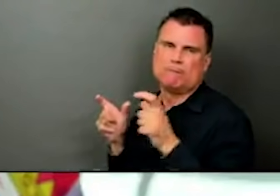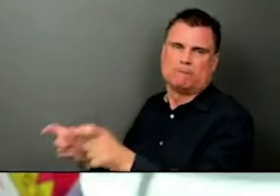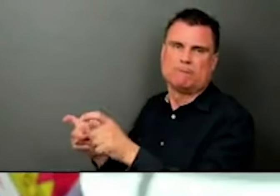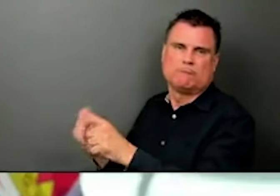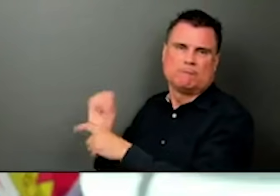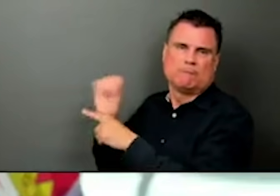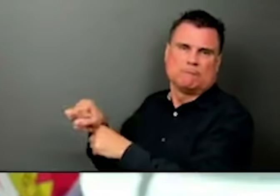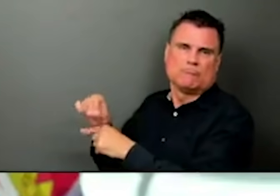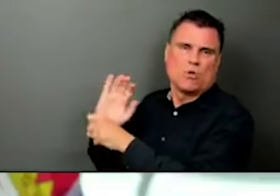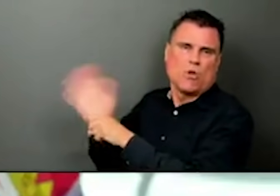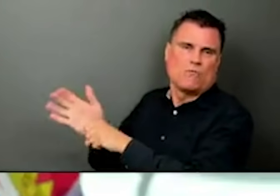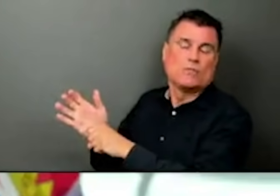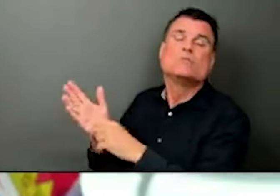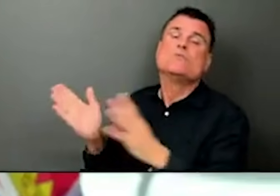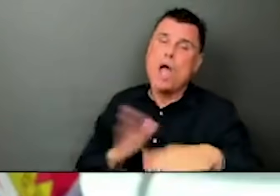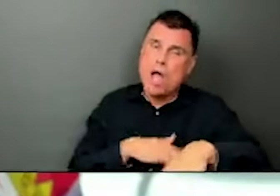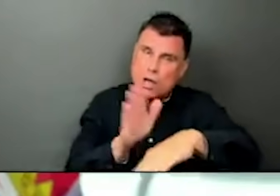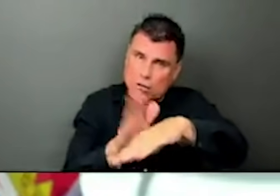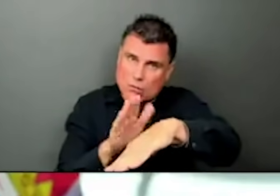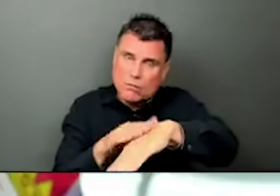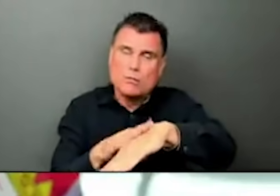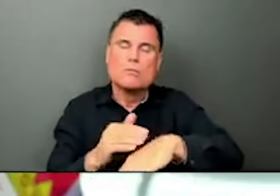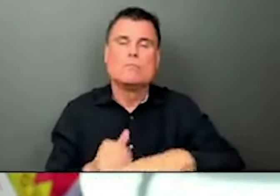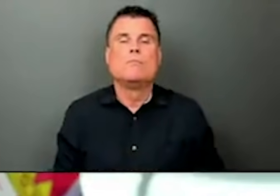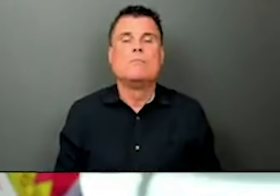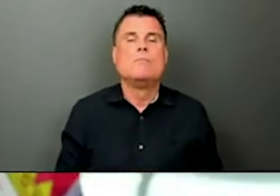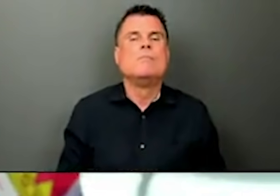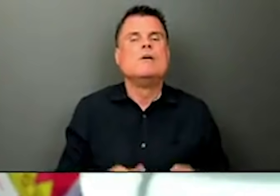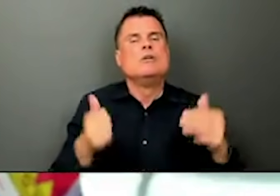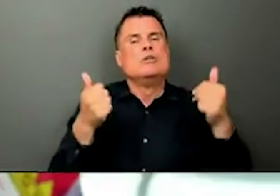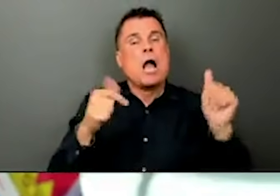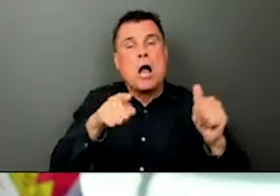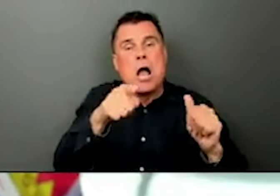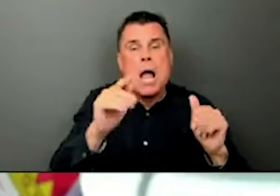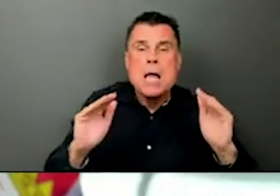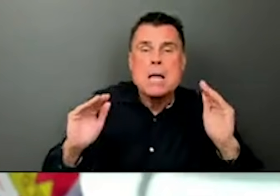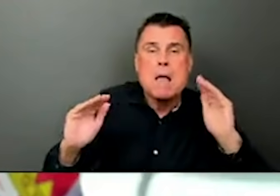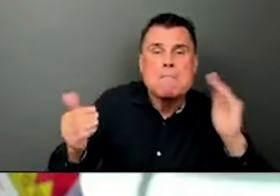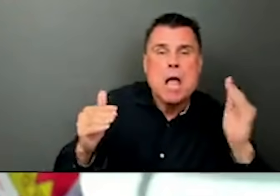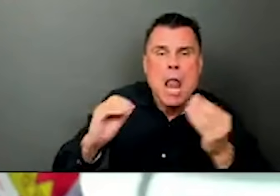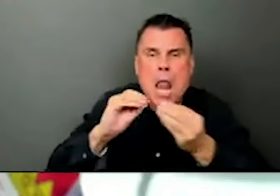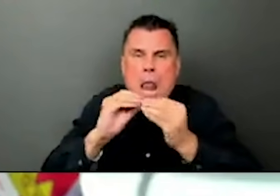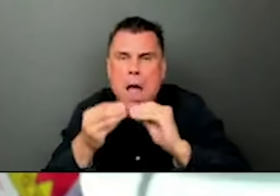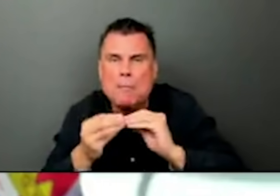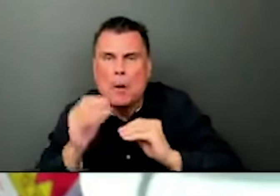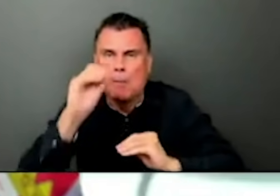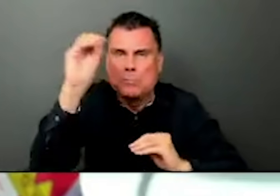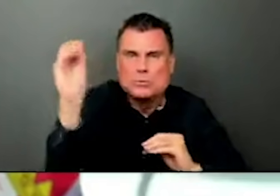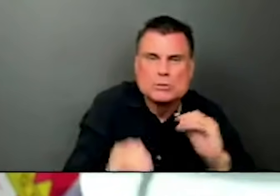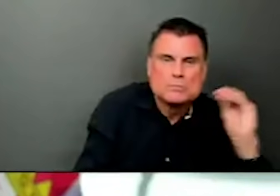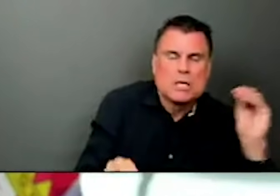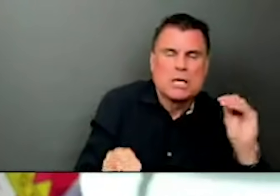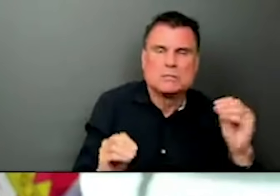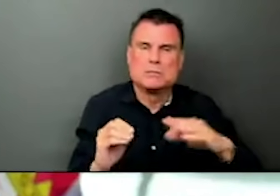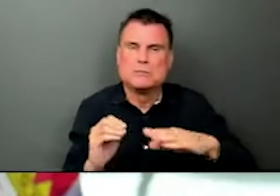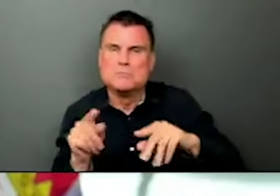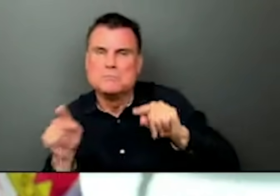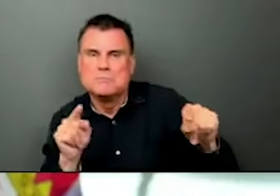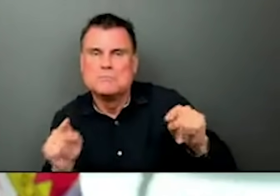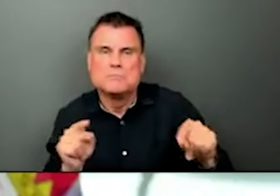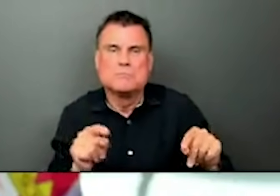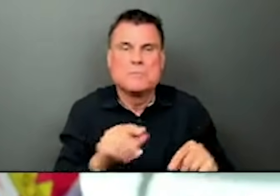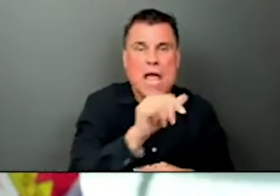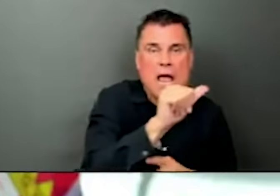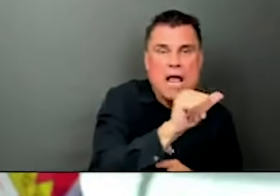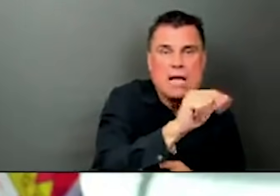Pfizer or Moderna, because all of those studies were done in different populations at different times with different